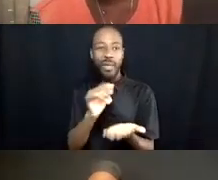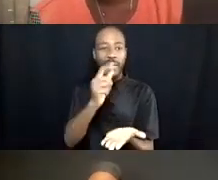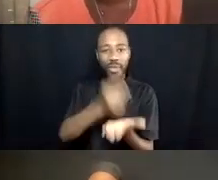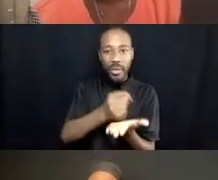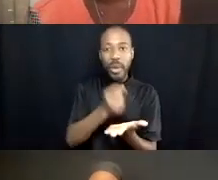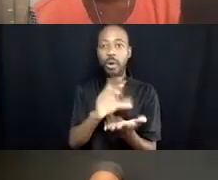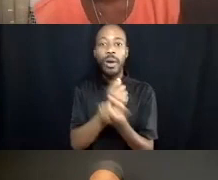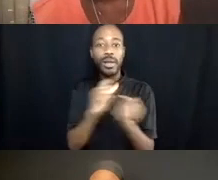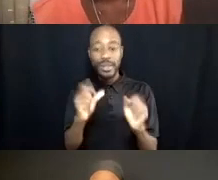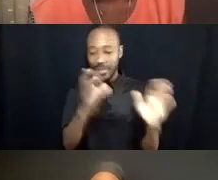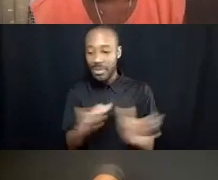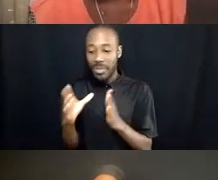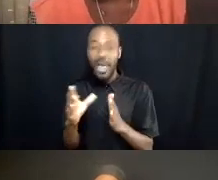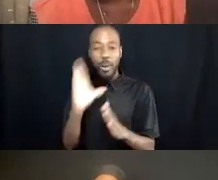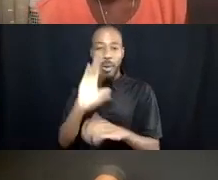health professional.